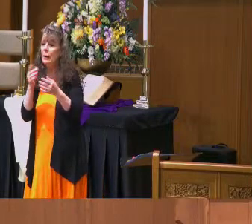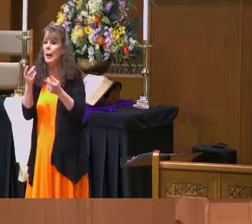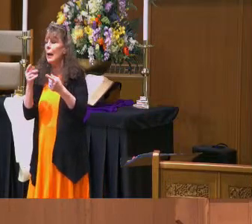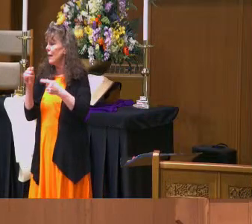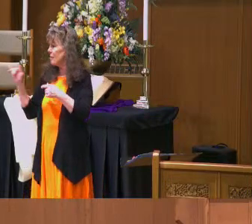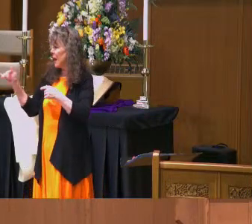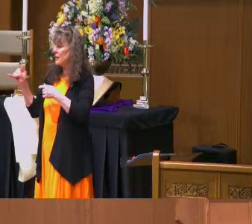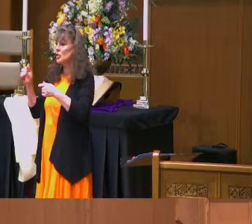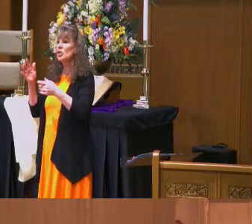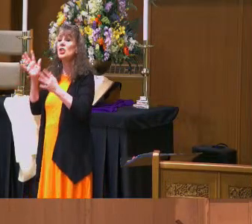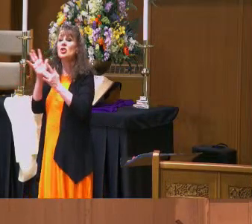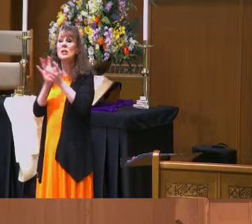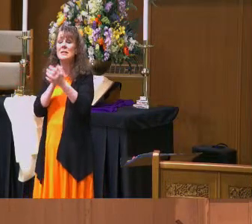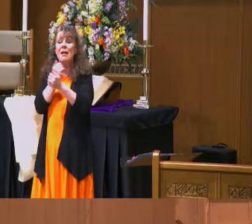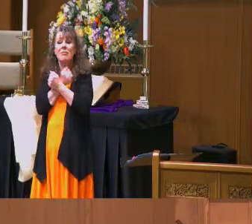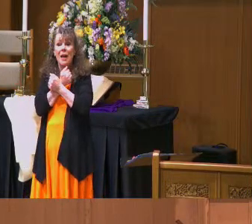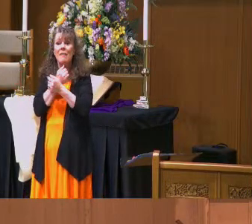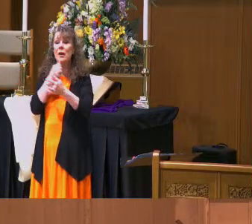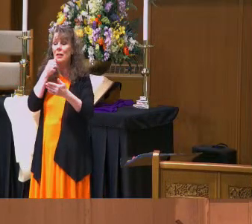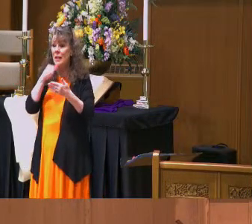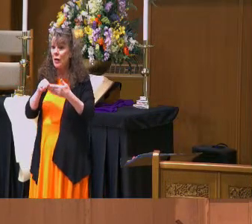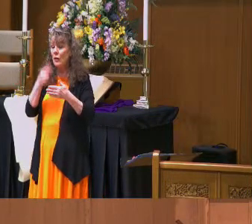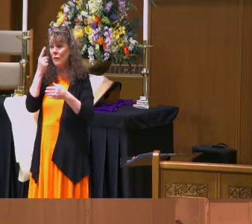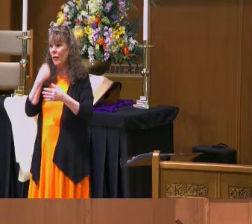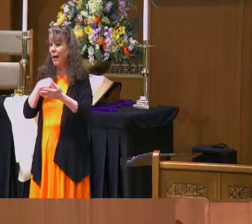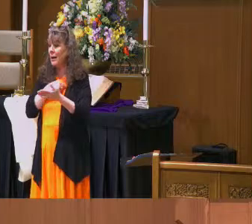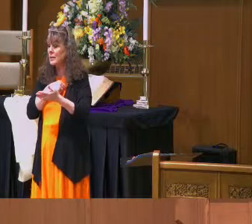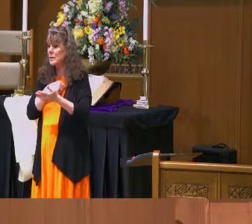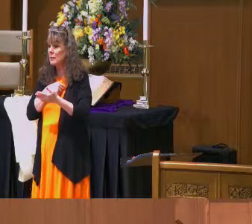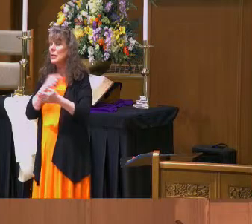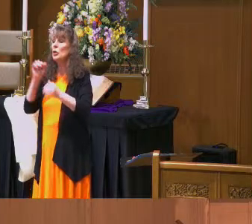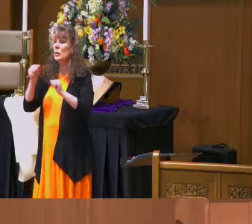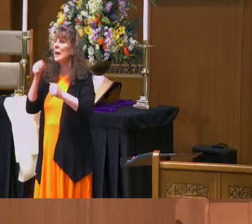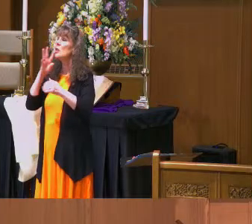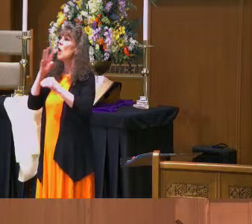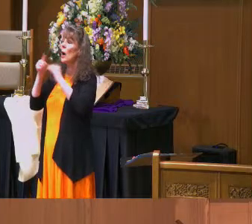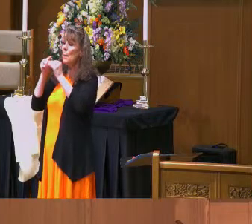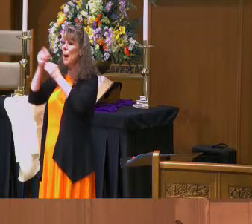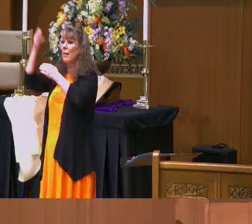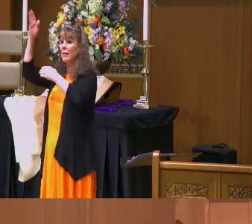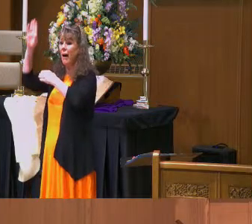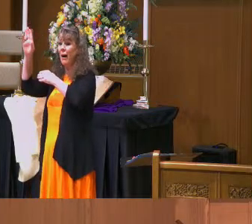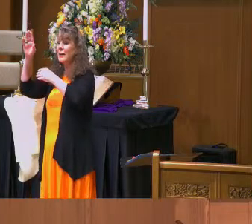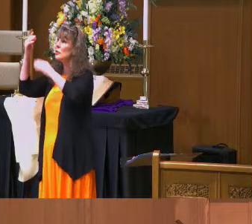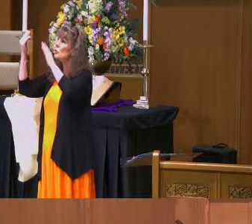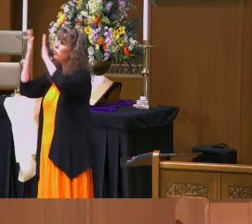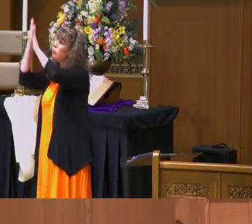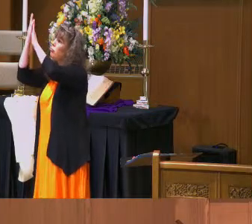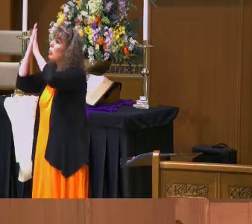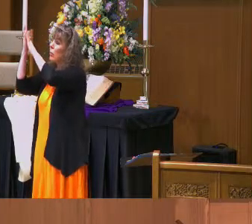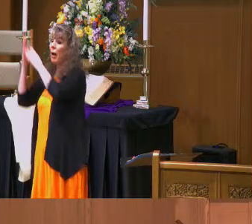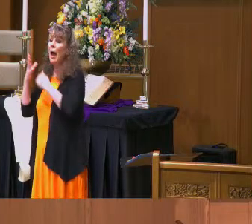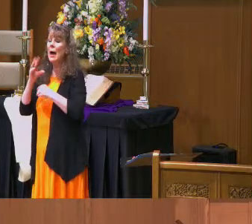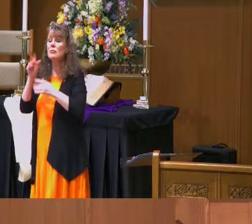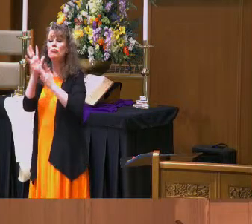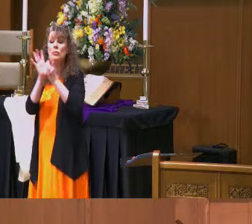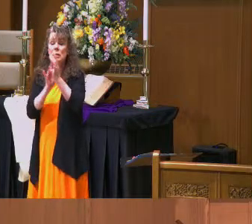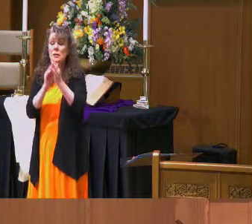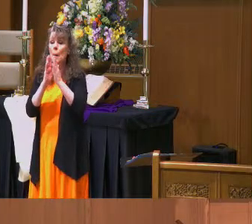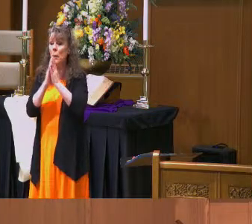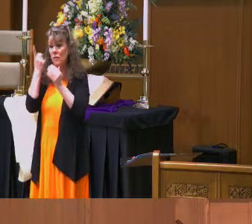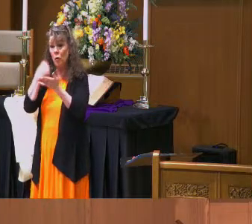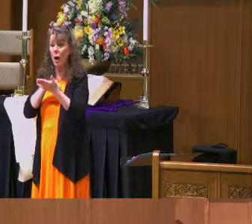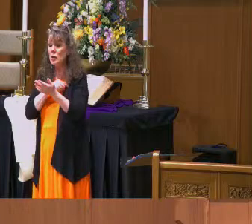get to talk to Jesus, to God. And Jesus intercedes with us as well.